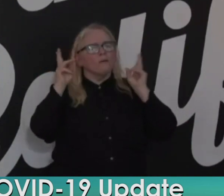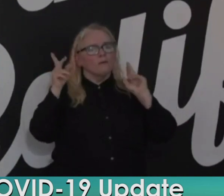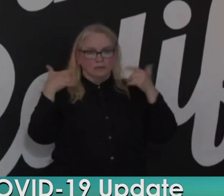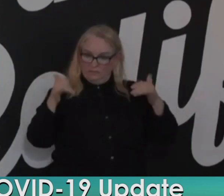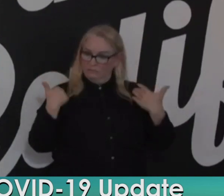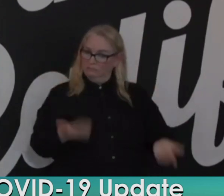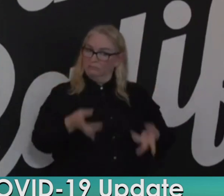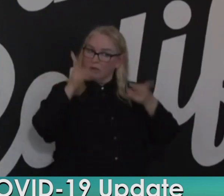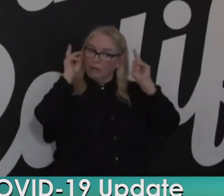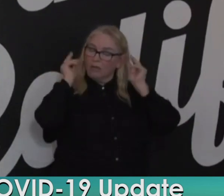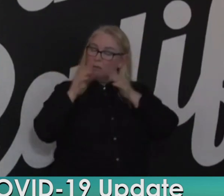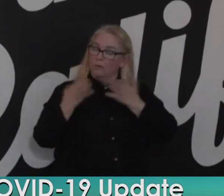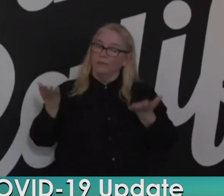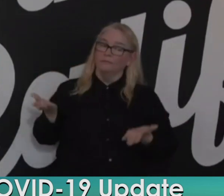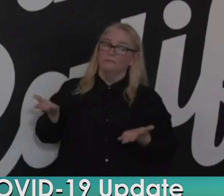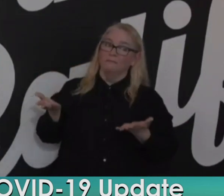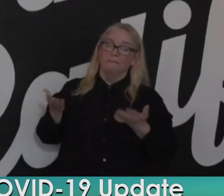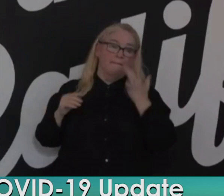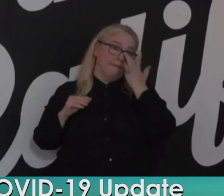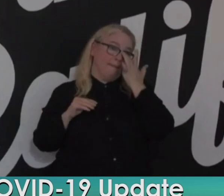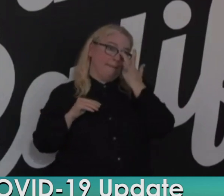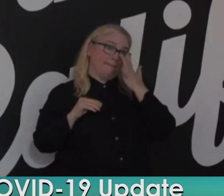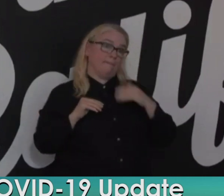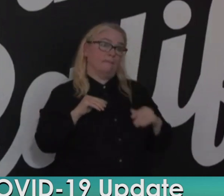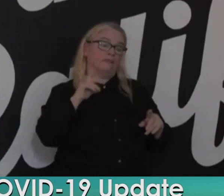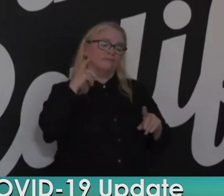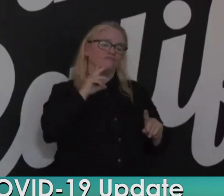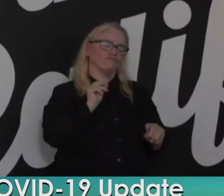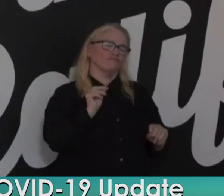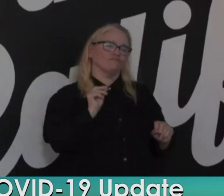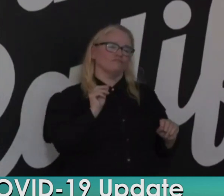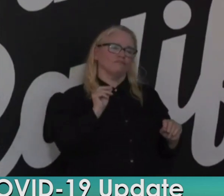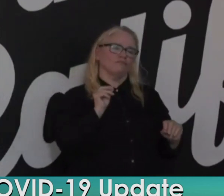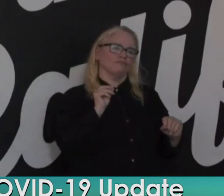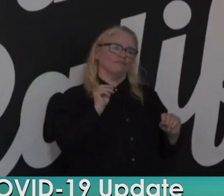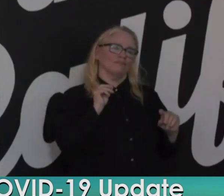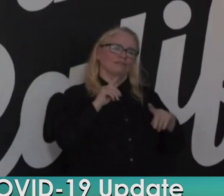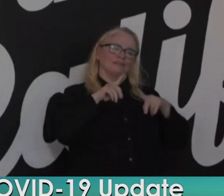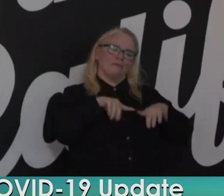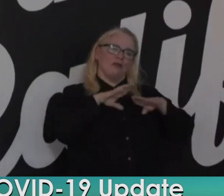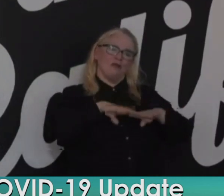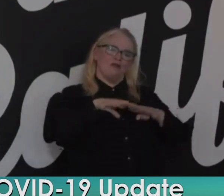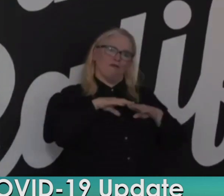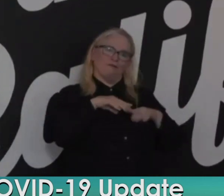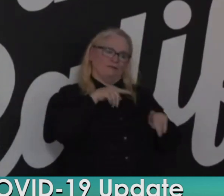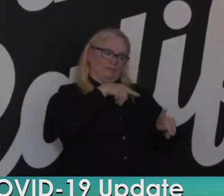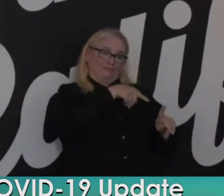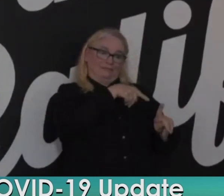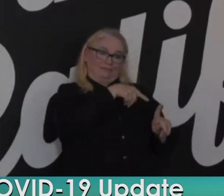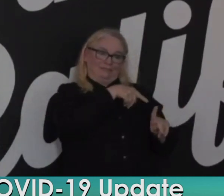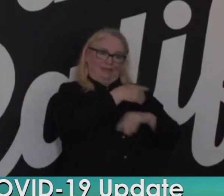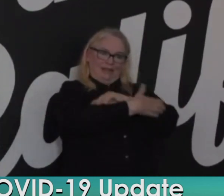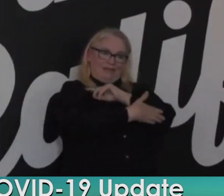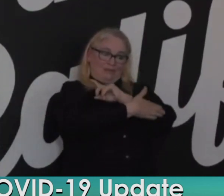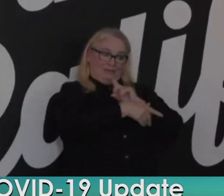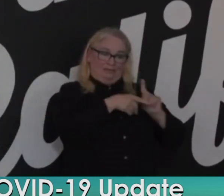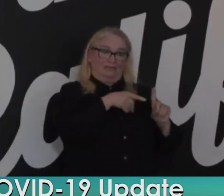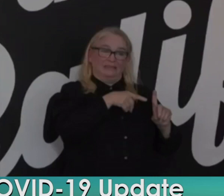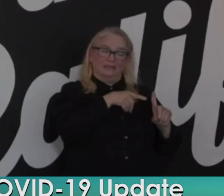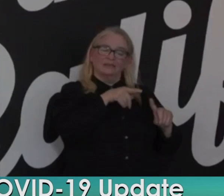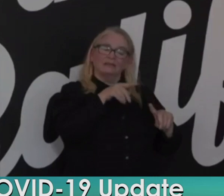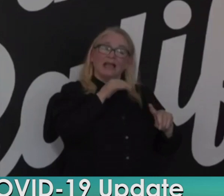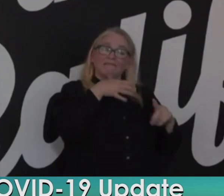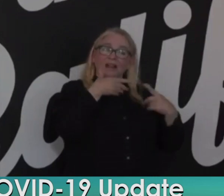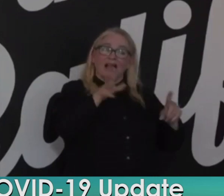They're putting their public at risk. They're putting our progress at risk. We've been clear about that, well aware of those